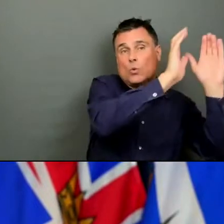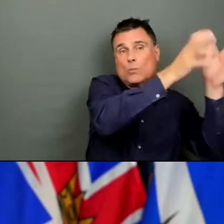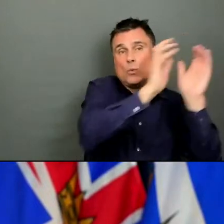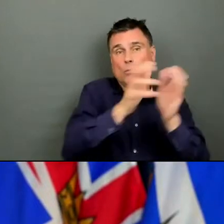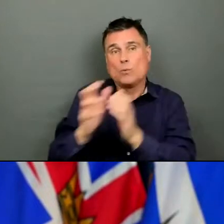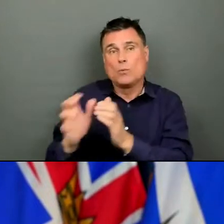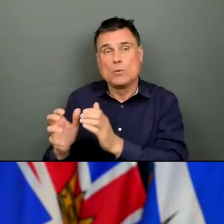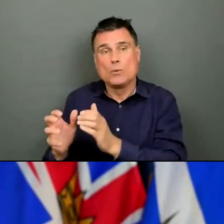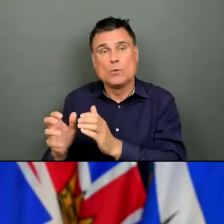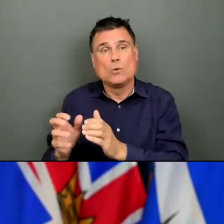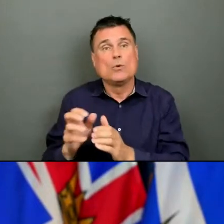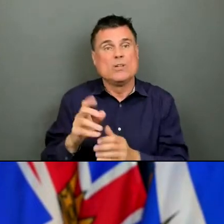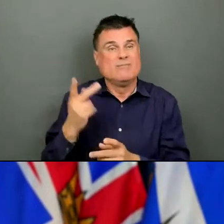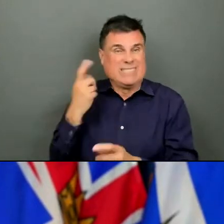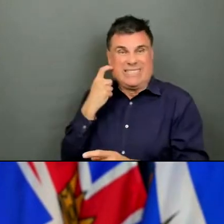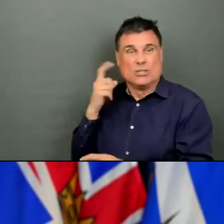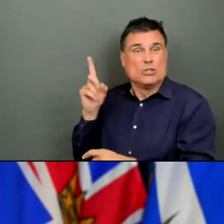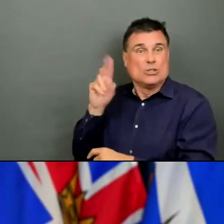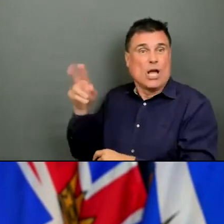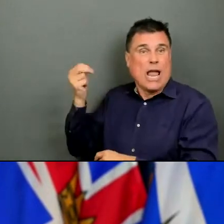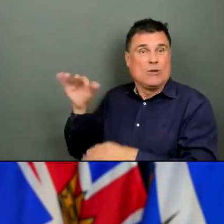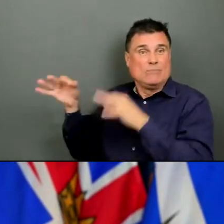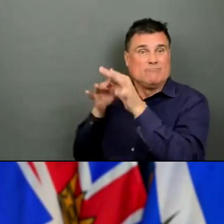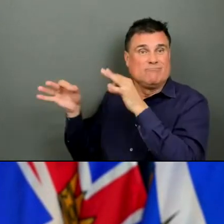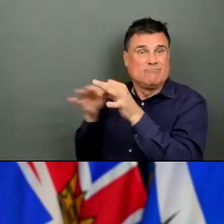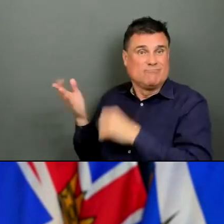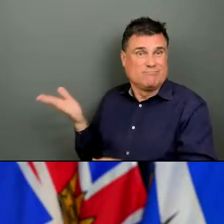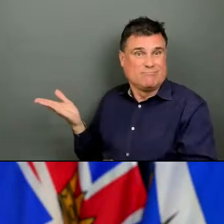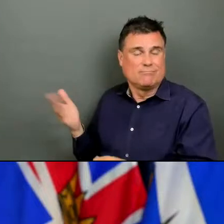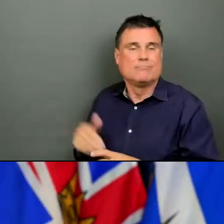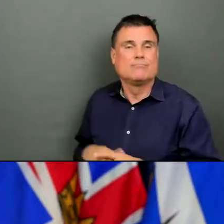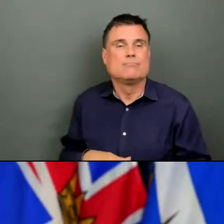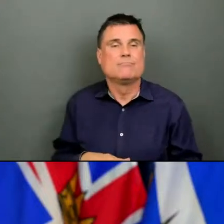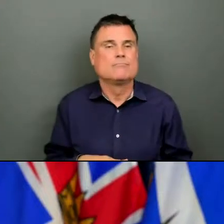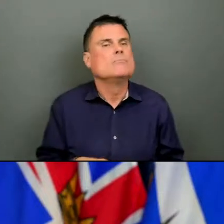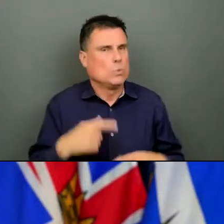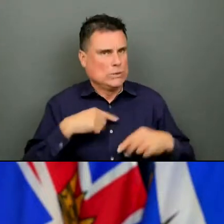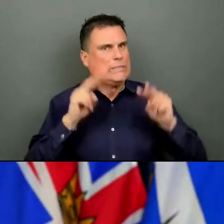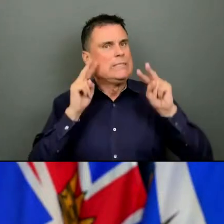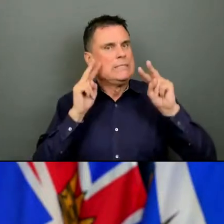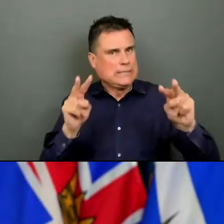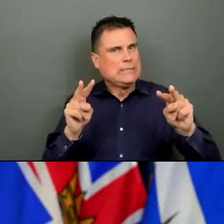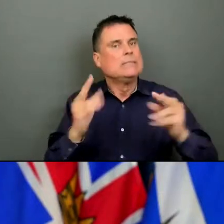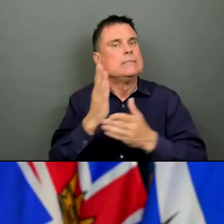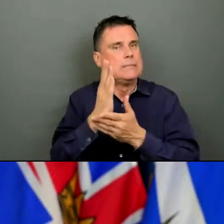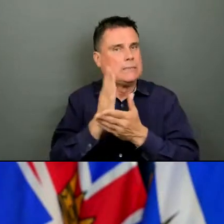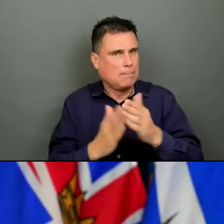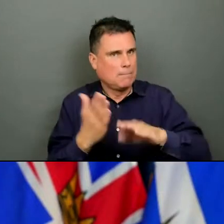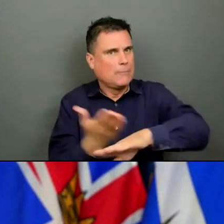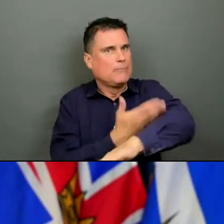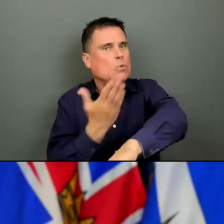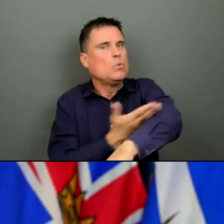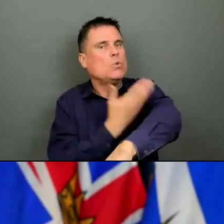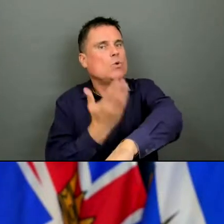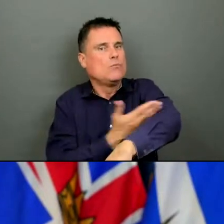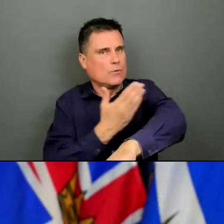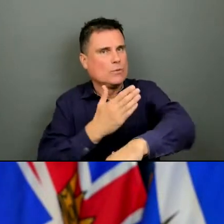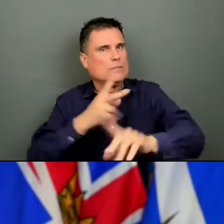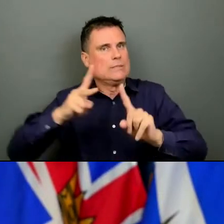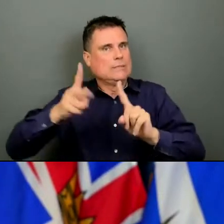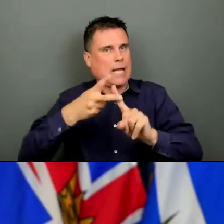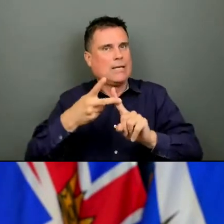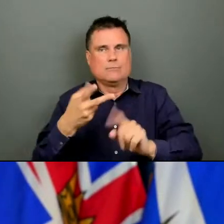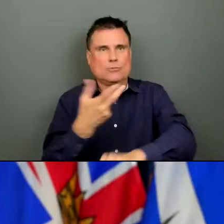Henry's presentation, that we're also seeing some significant progress in second dose immunization, which is